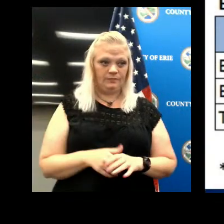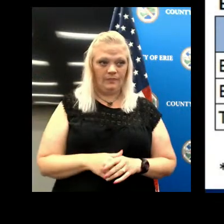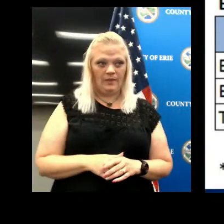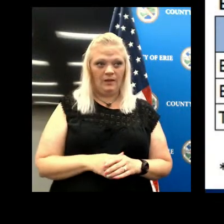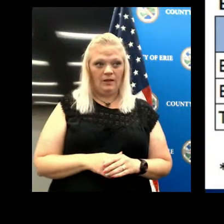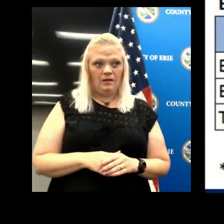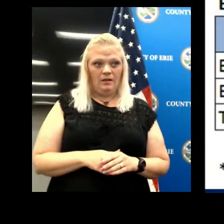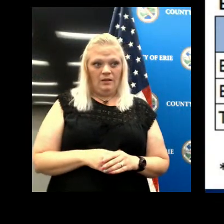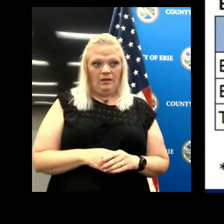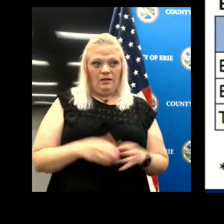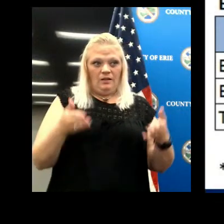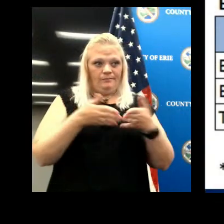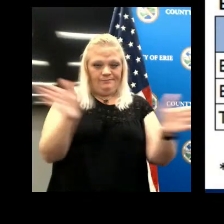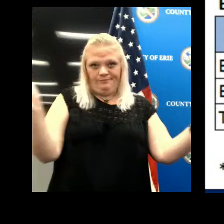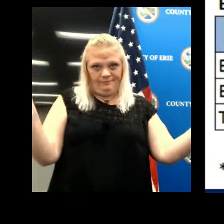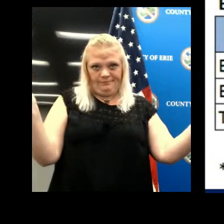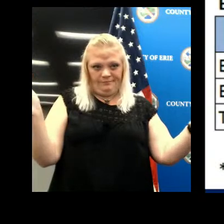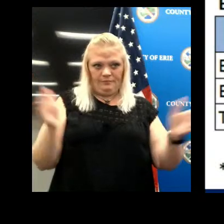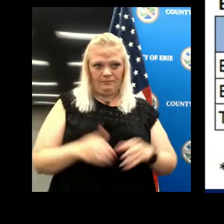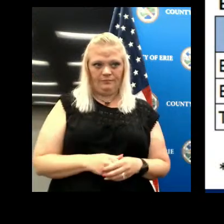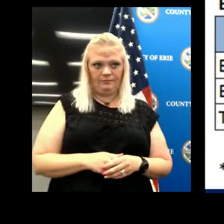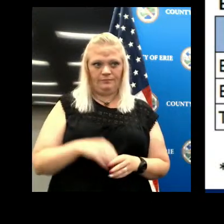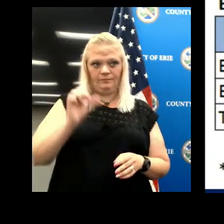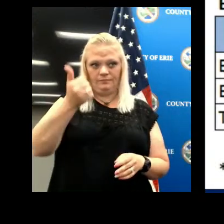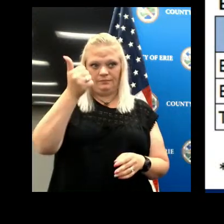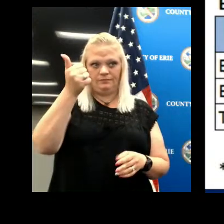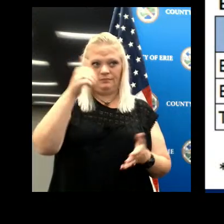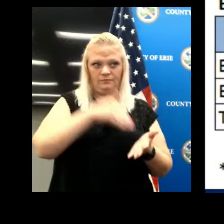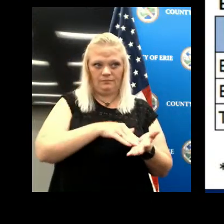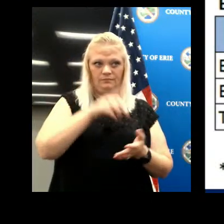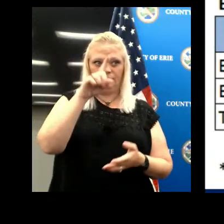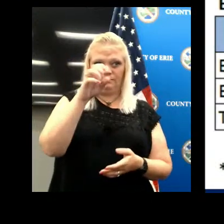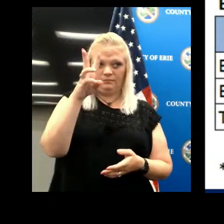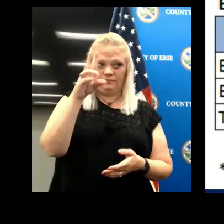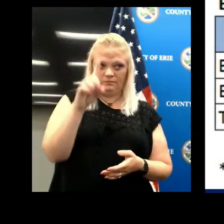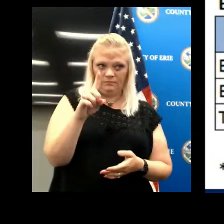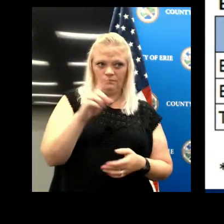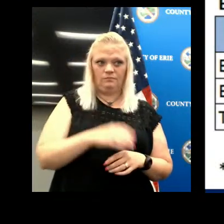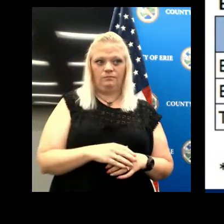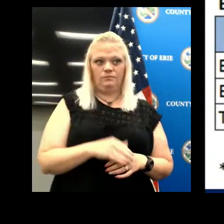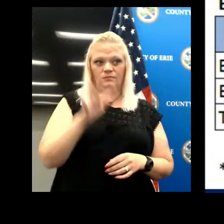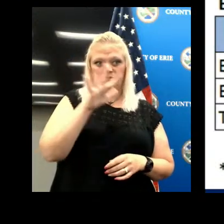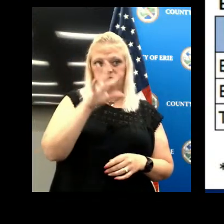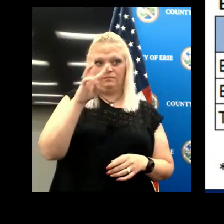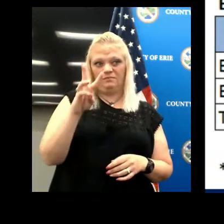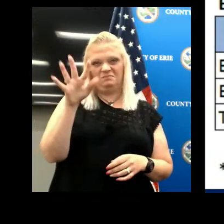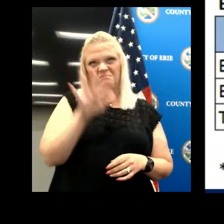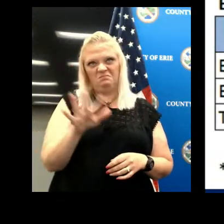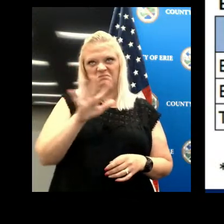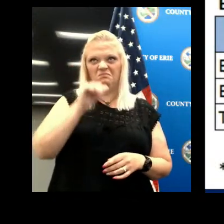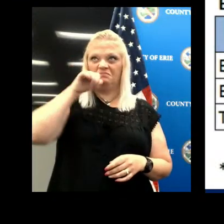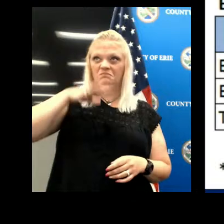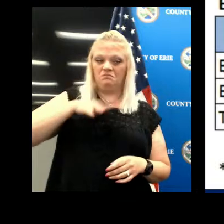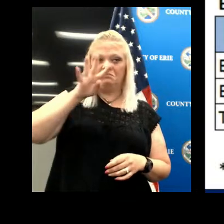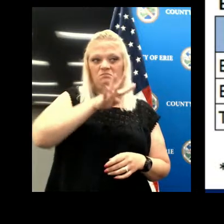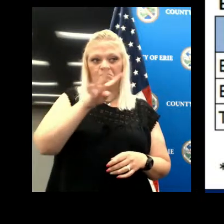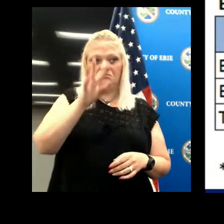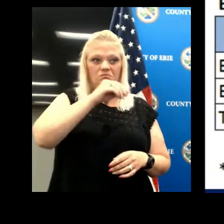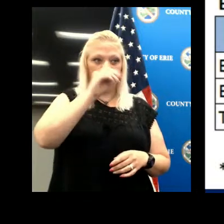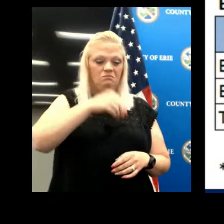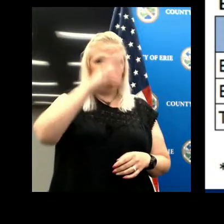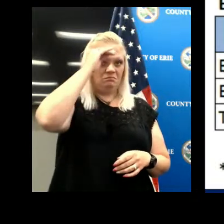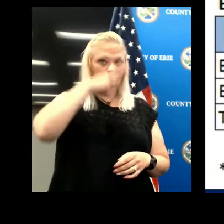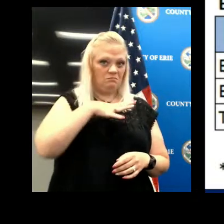The cases in general, we said 10,161 cases, 56% or so female, 44%